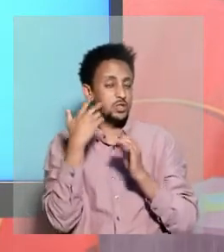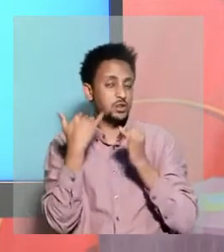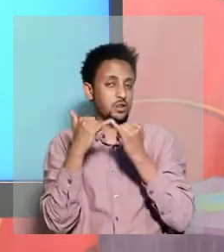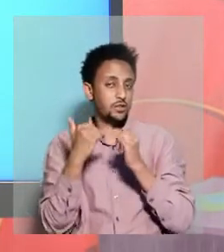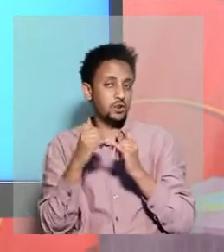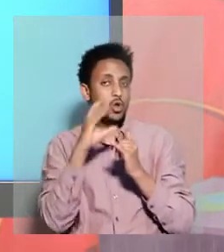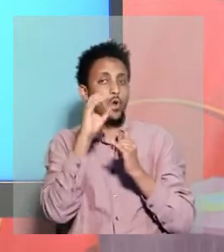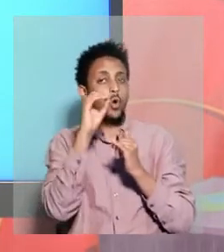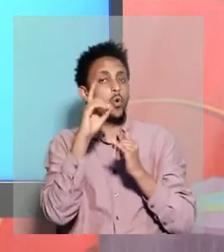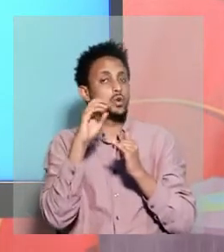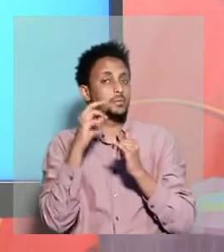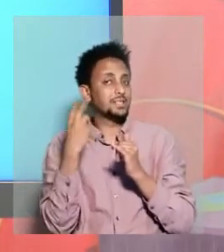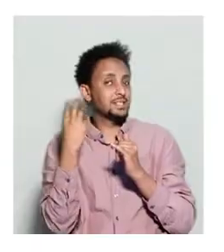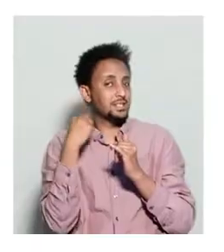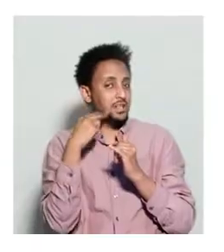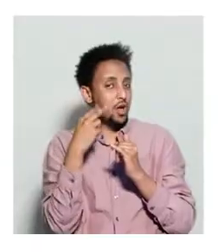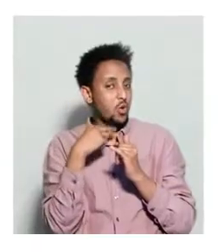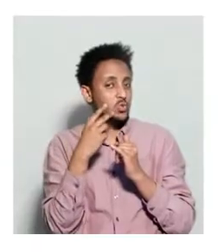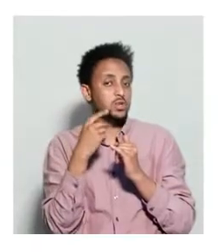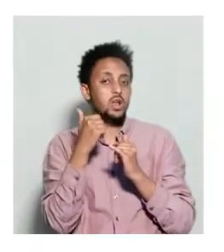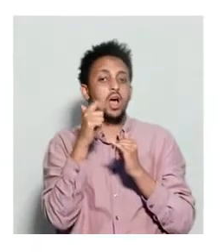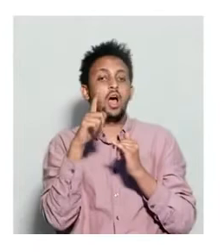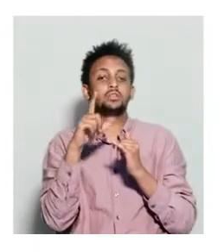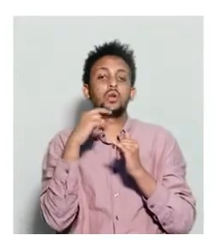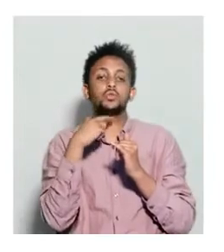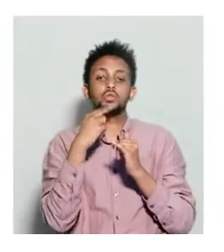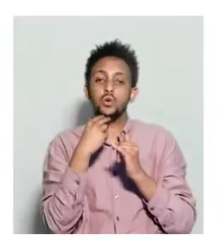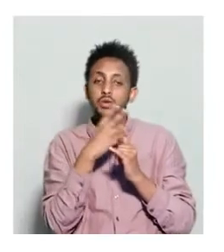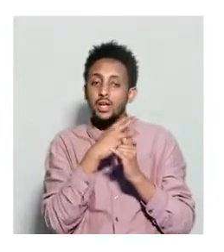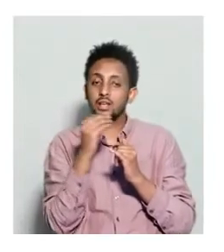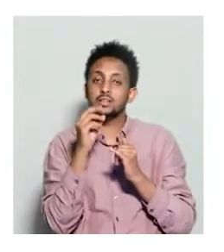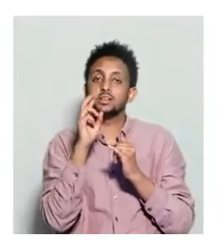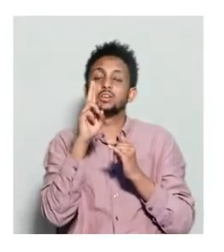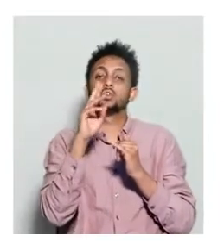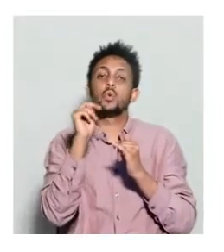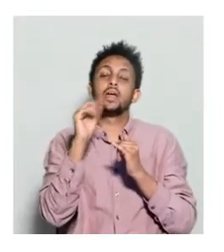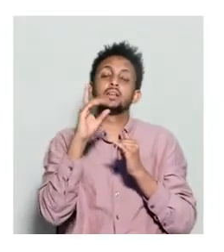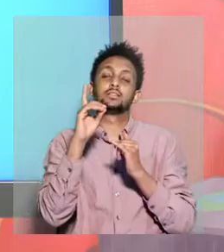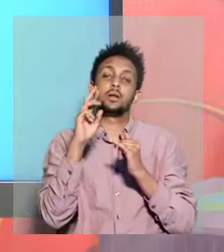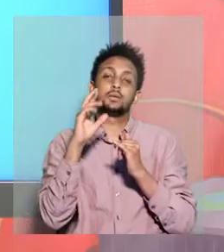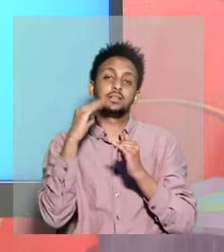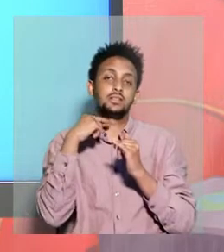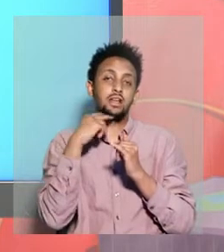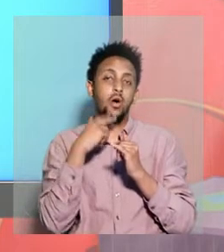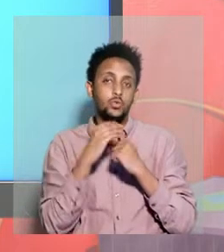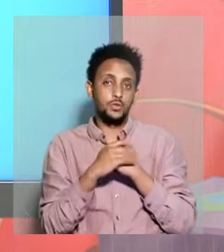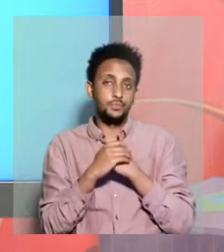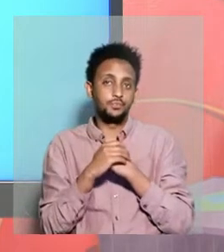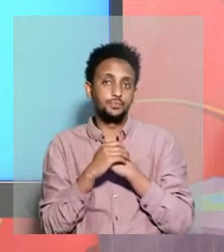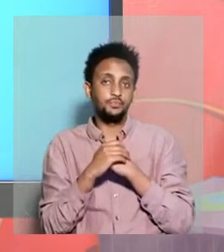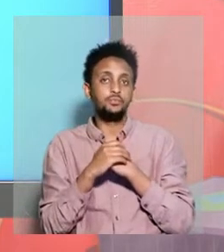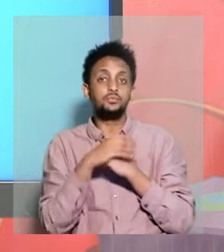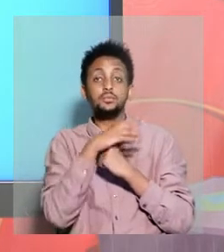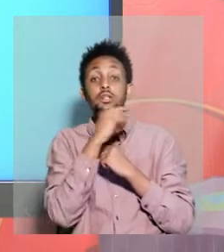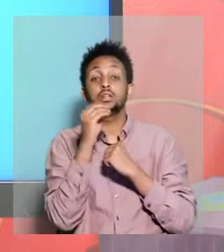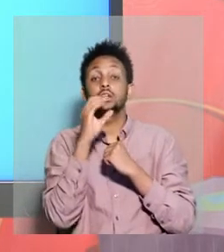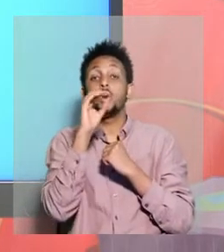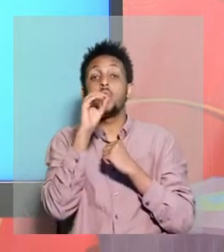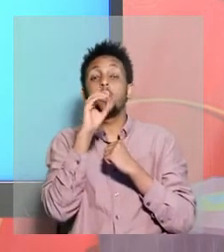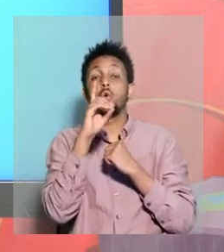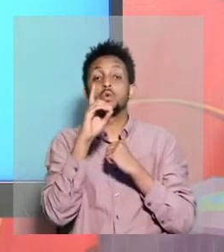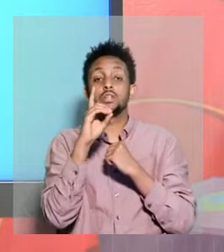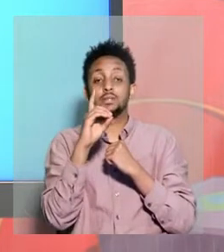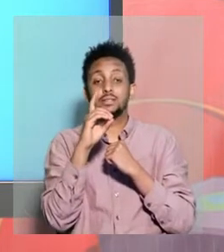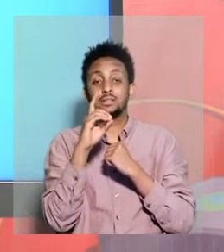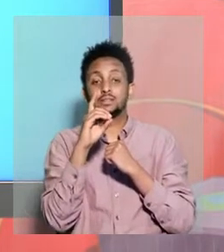as audible sound, infrasonic, and ultrasonic sound waves. And the frequency varies 20,000 hertz. The audible